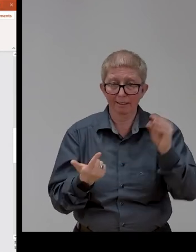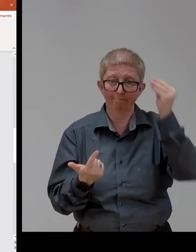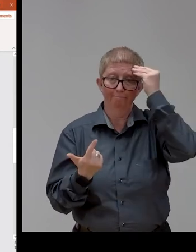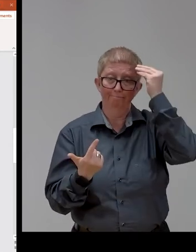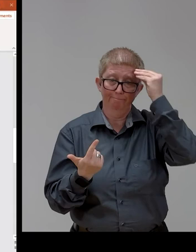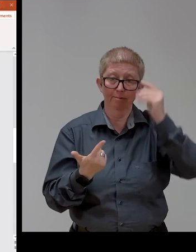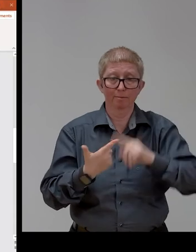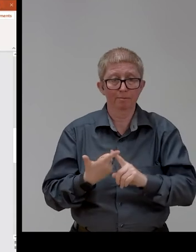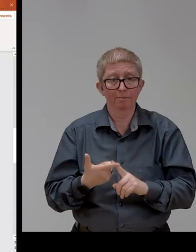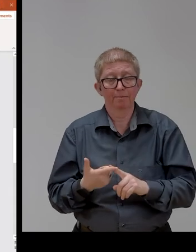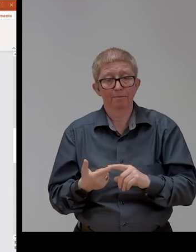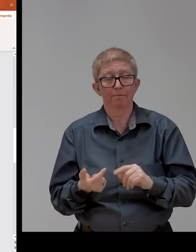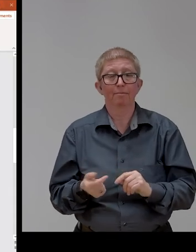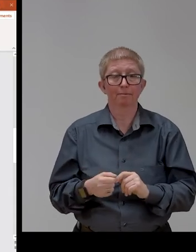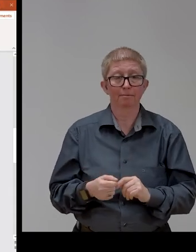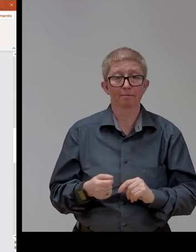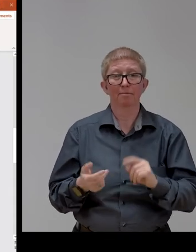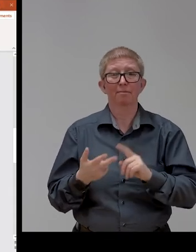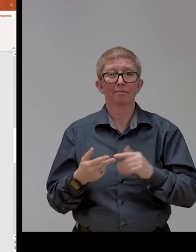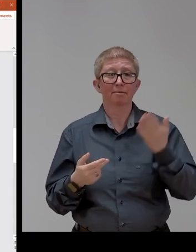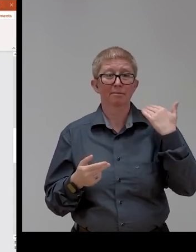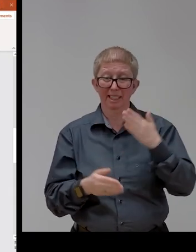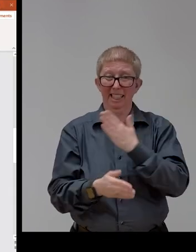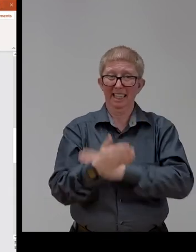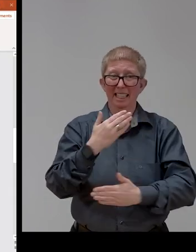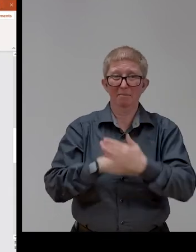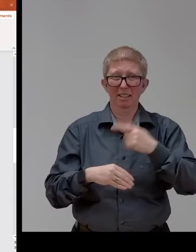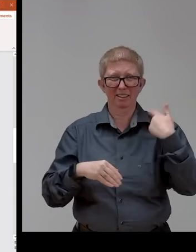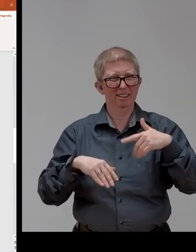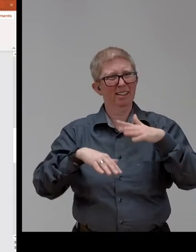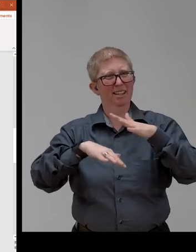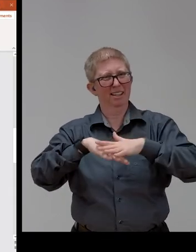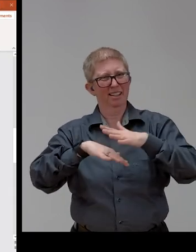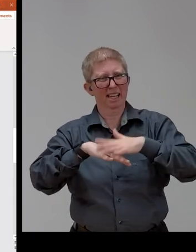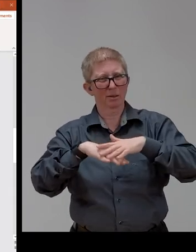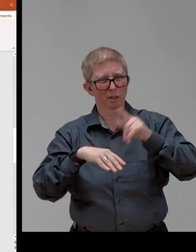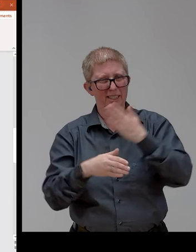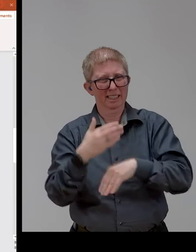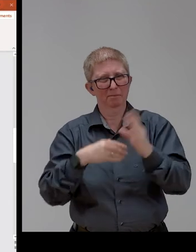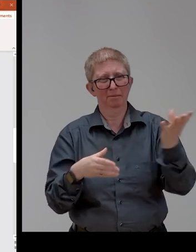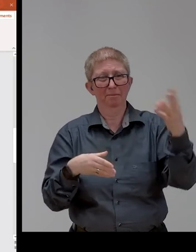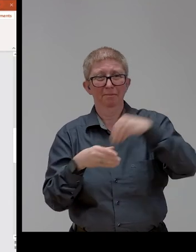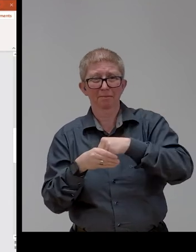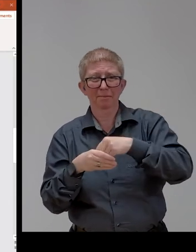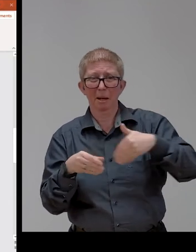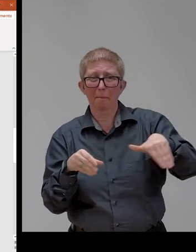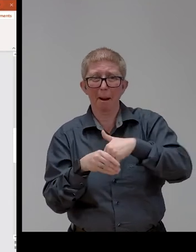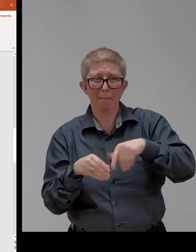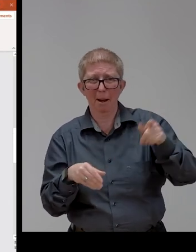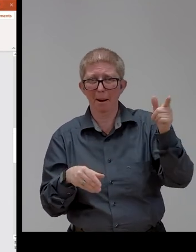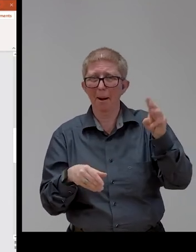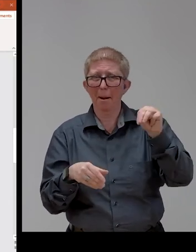spoke about the Disability Thematic Network, and we are members of it. That's led by Michael and